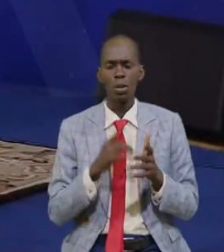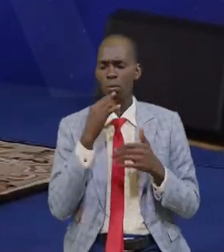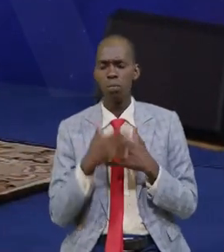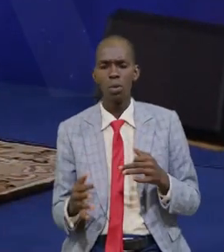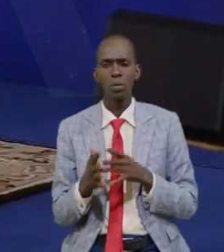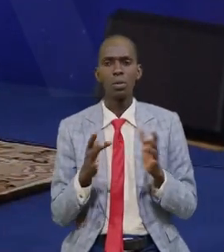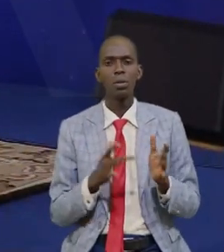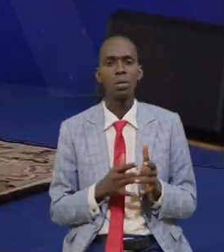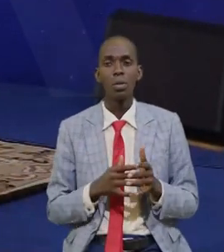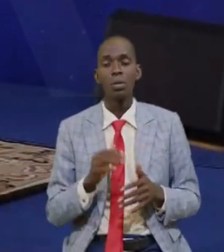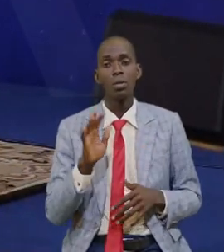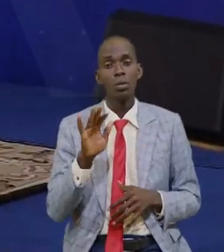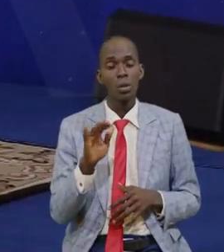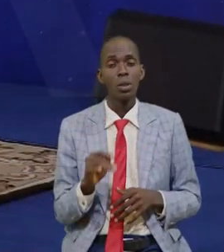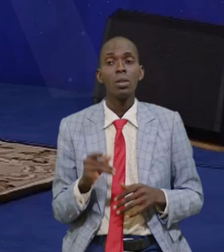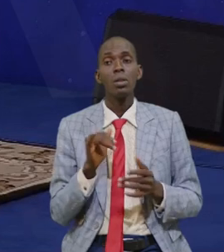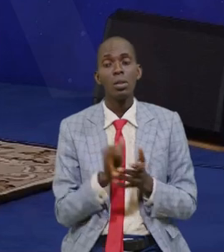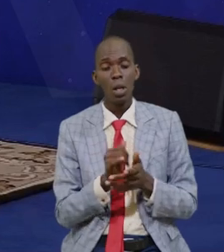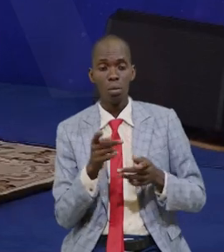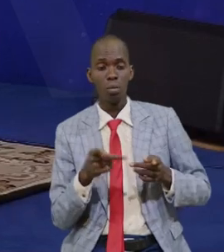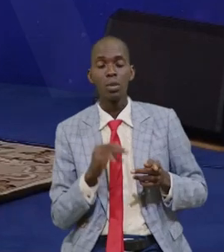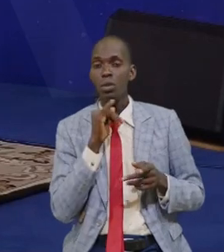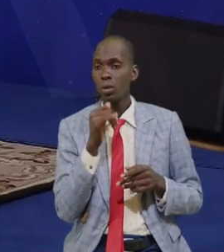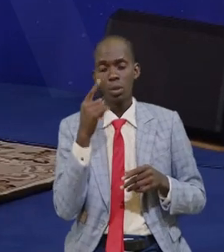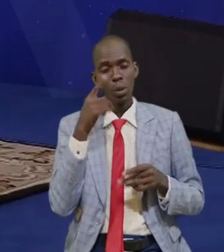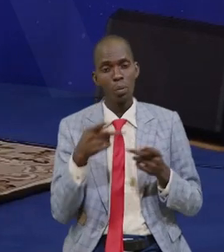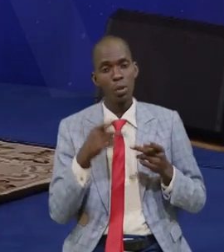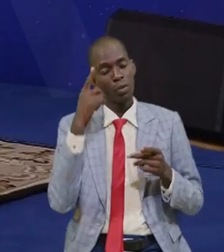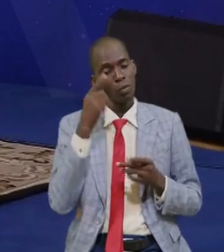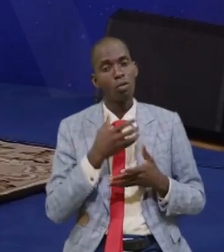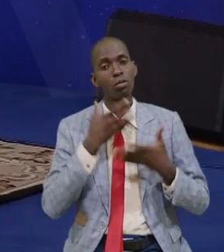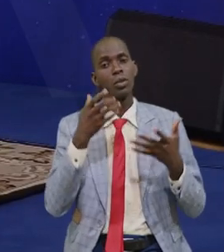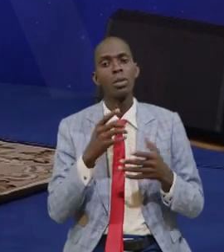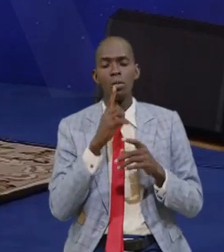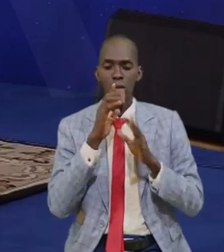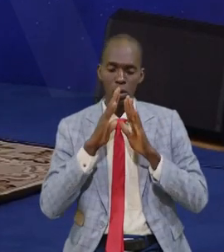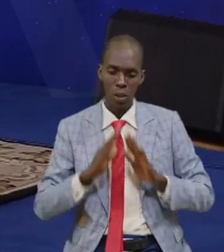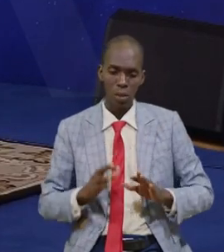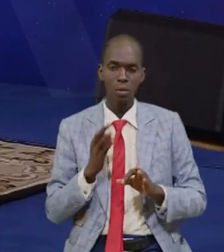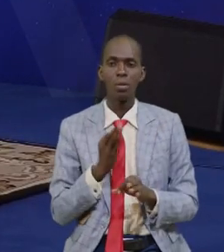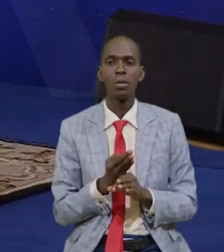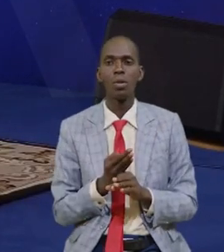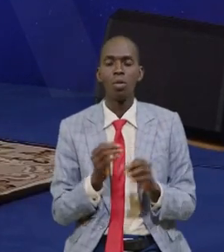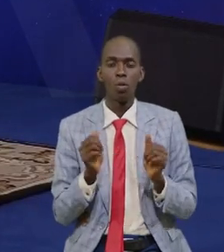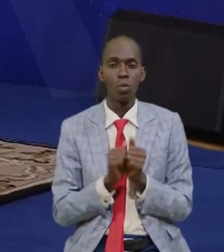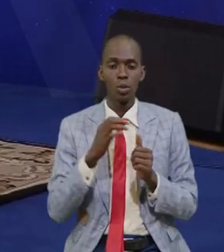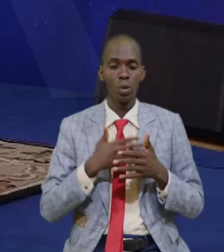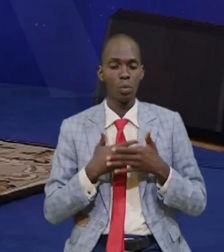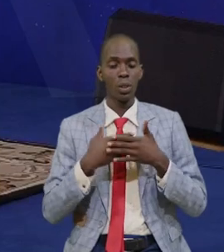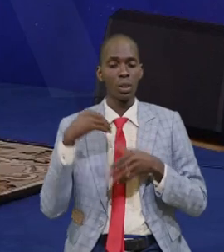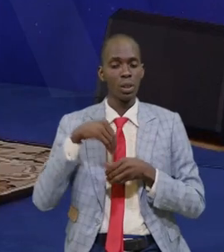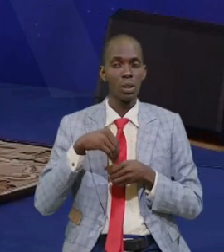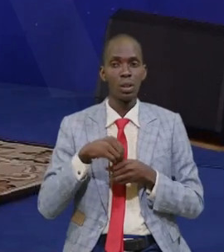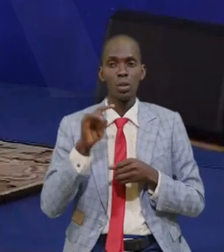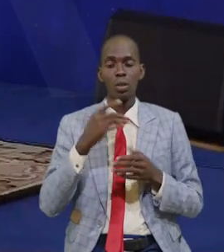Jesus. Well, that place, that's not a place for shouting. Silent faith, was your breath going in, your breath